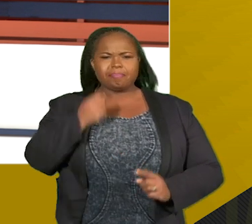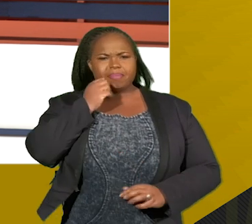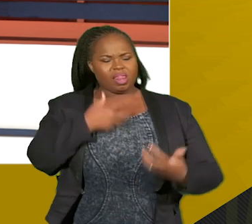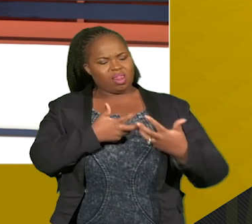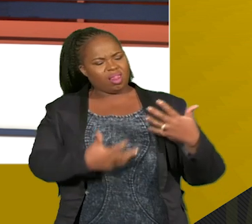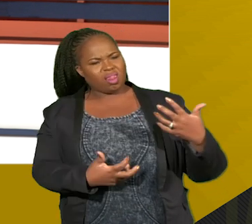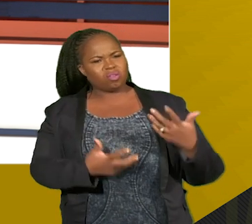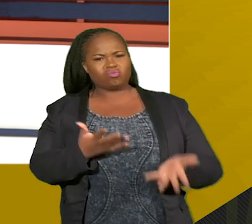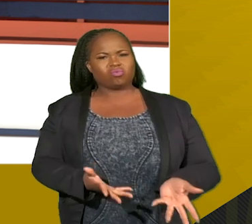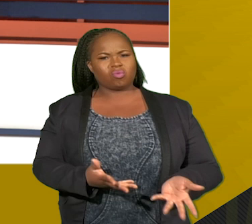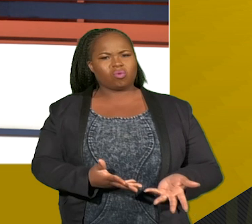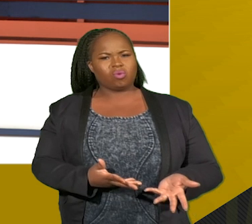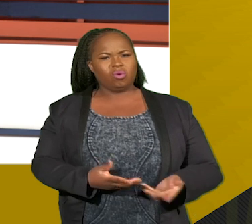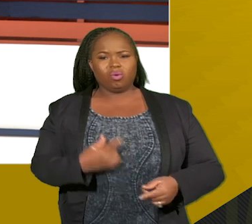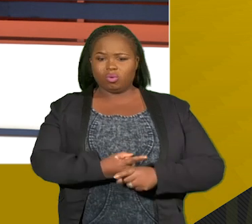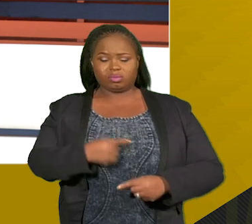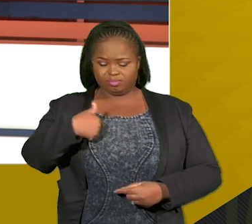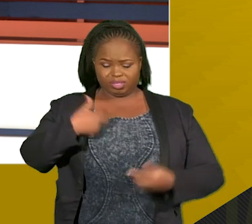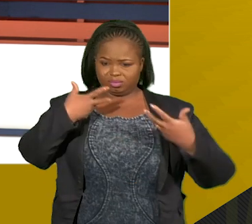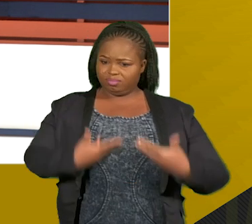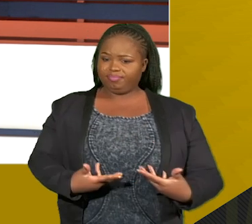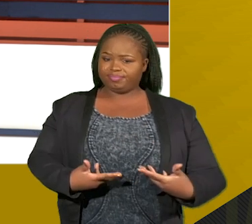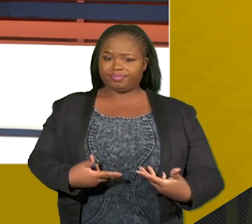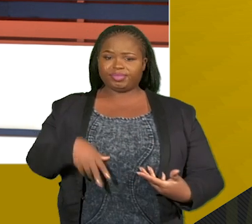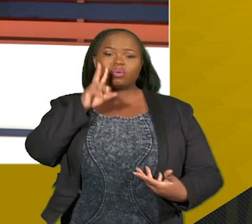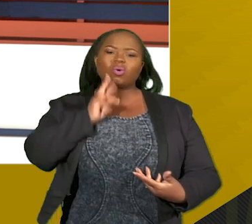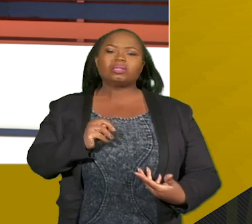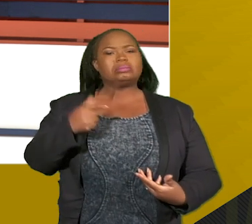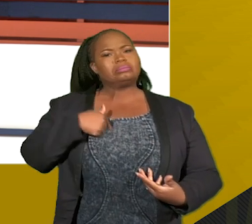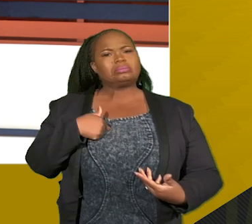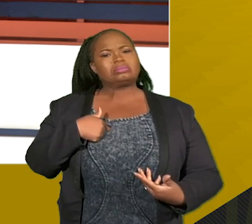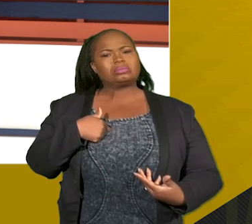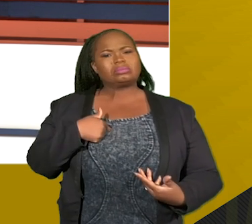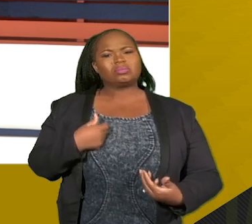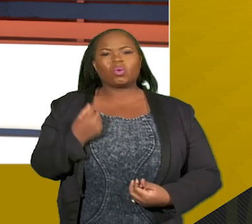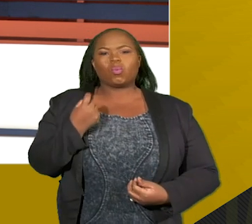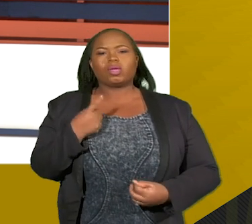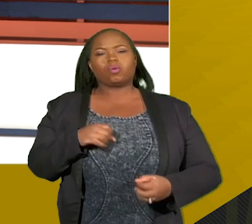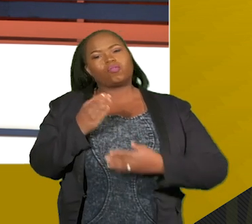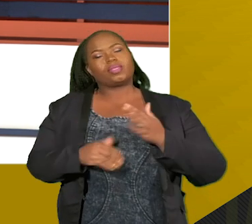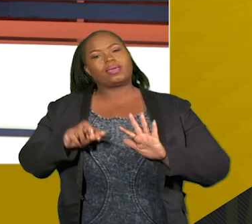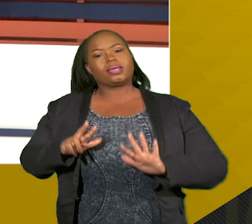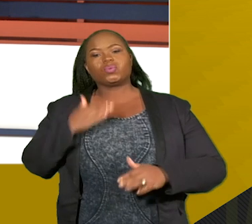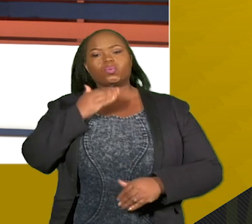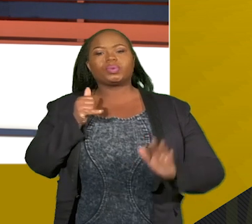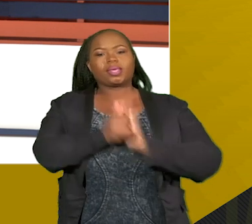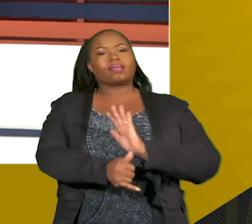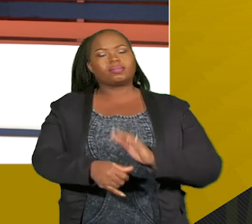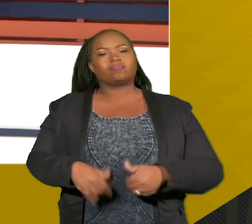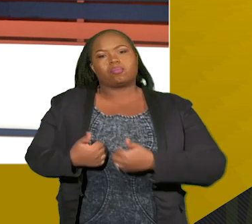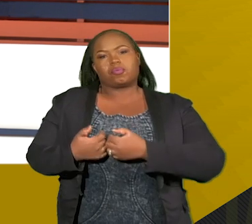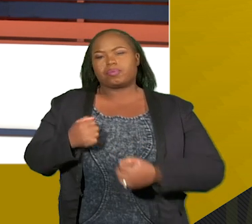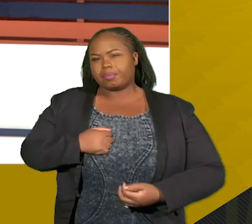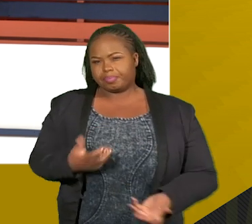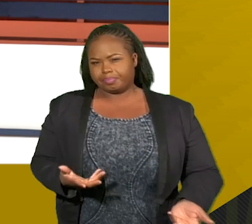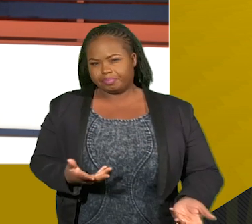men in this country? Na as Nicolette ke me molukhono, when will I be one of the 8 that gets killed by my